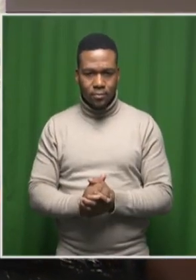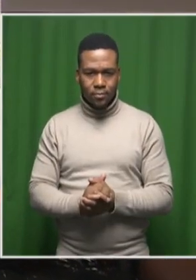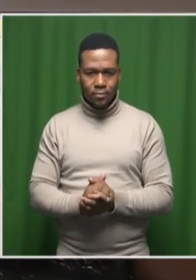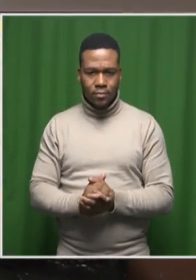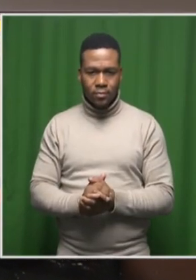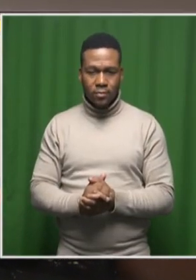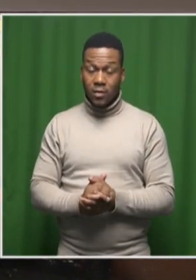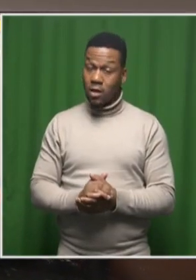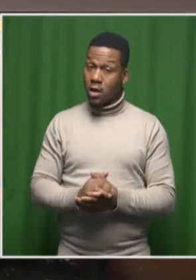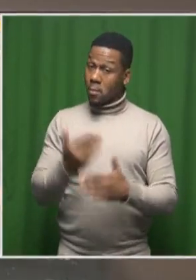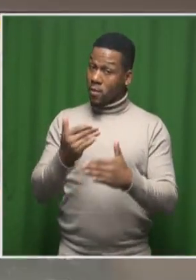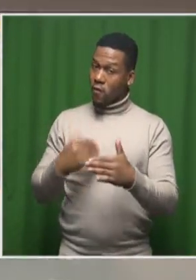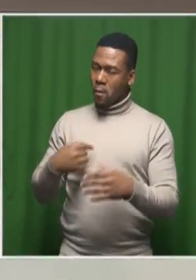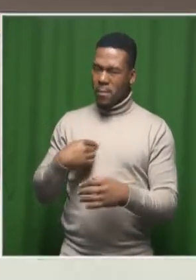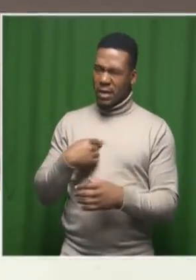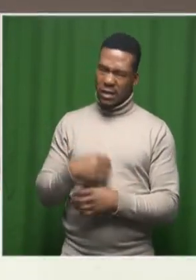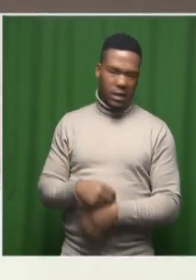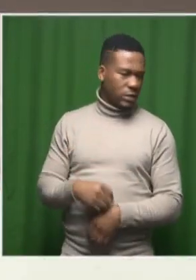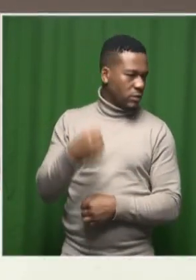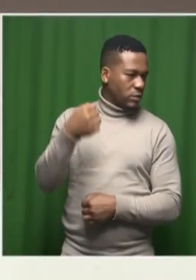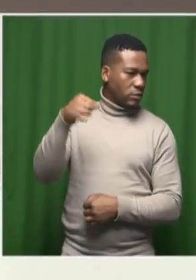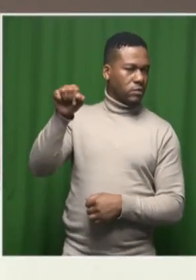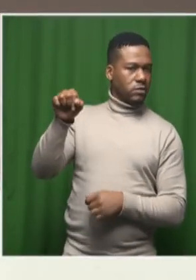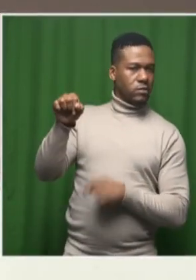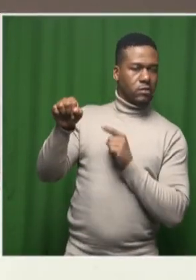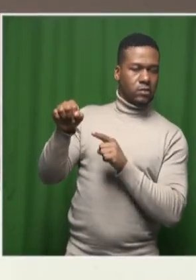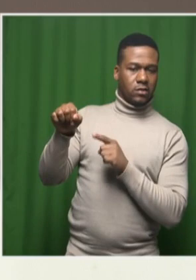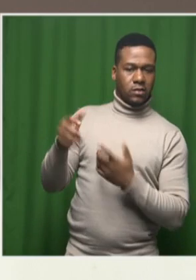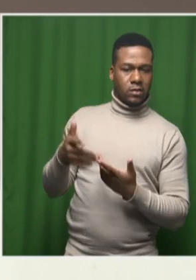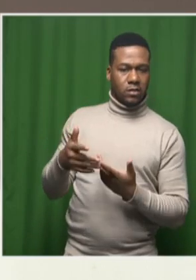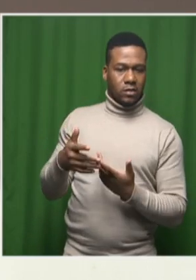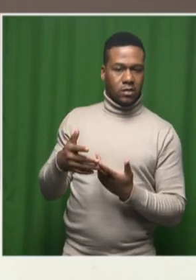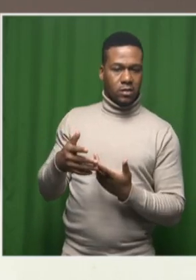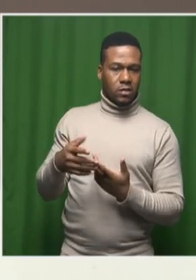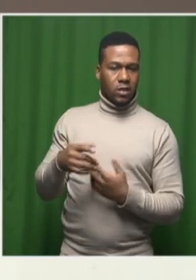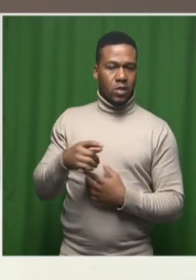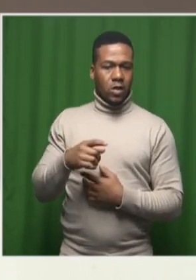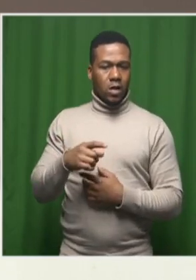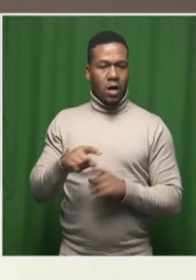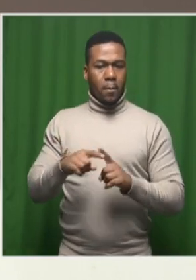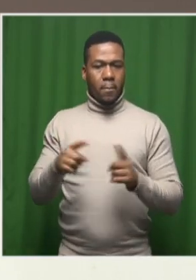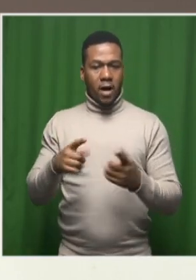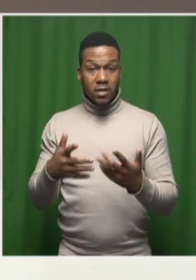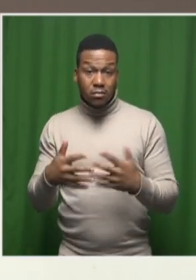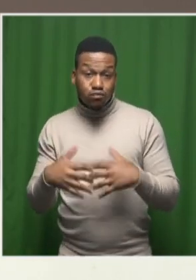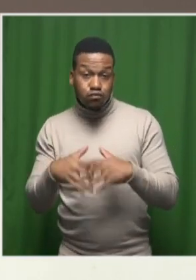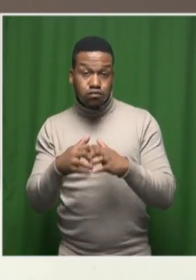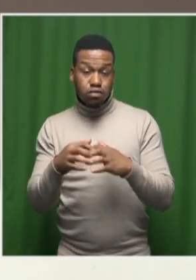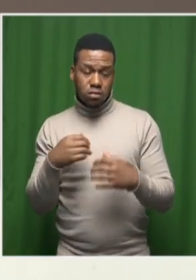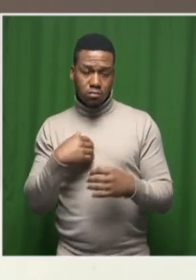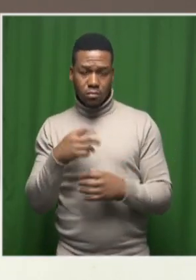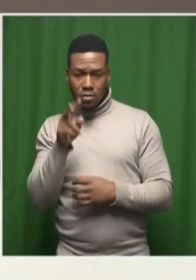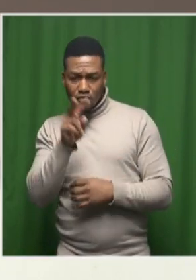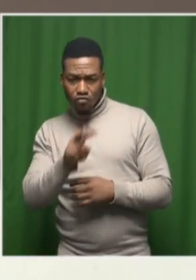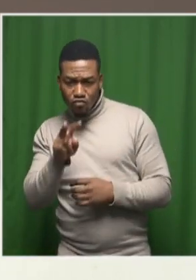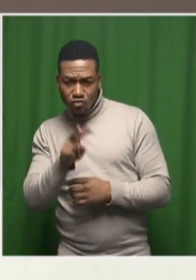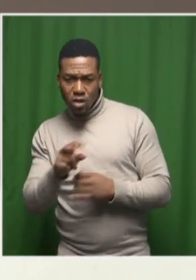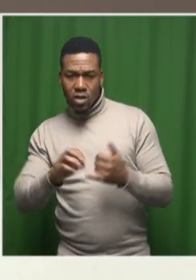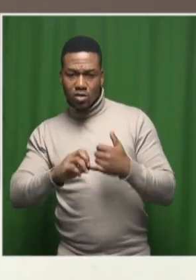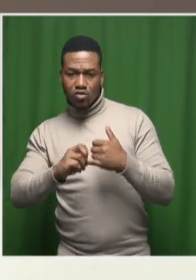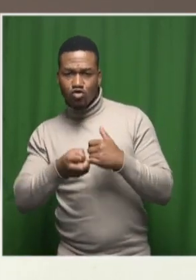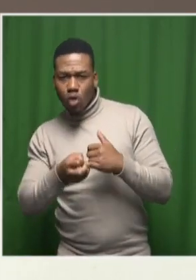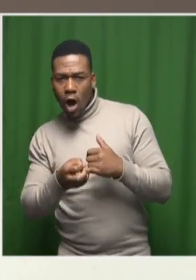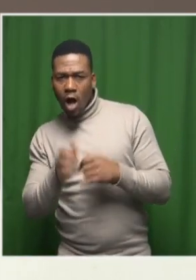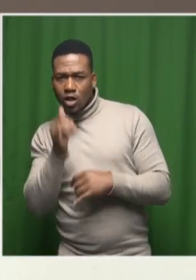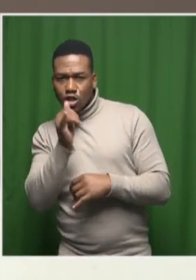Initially, very against it. And when it came up, it was a matter of just trying it out. I think our initial idea